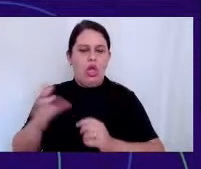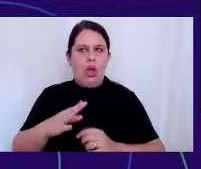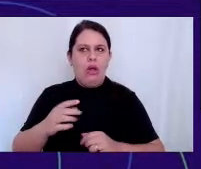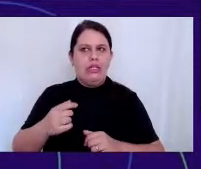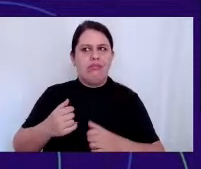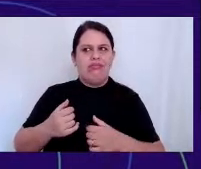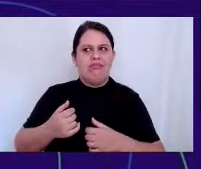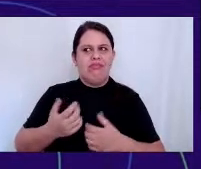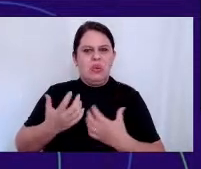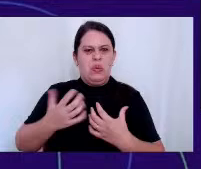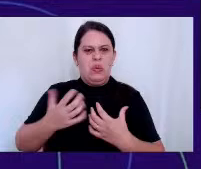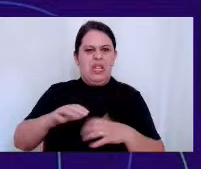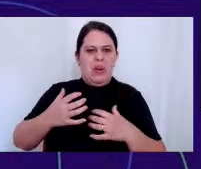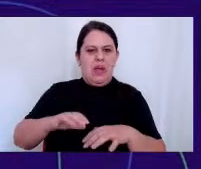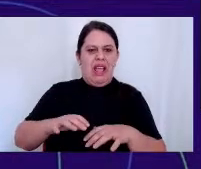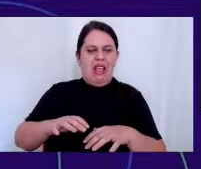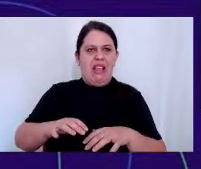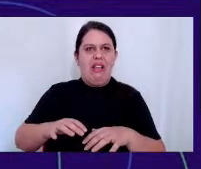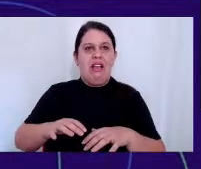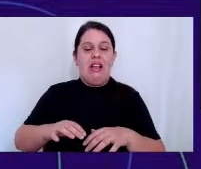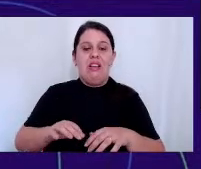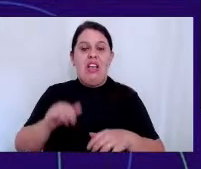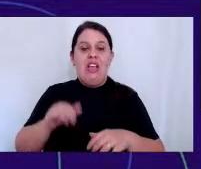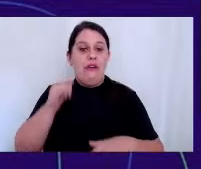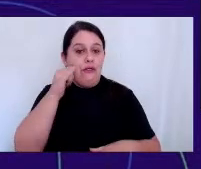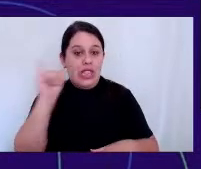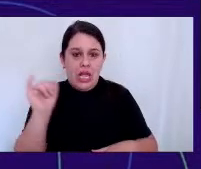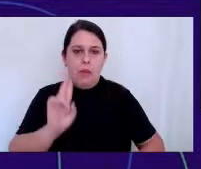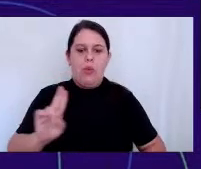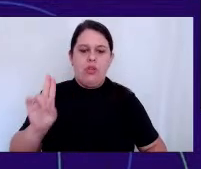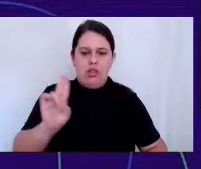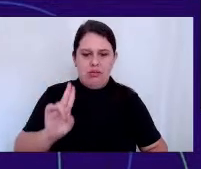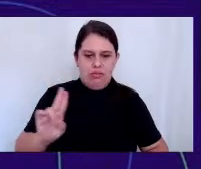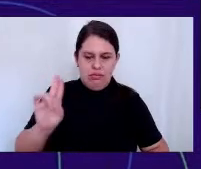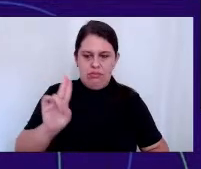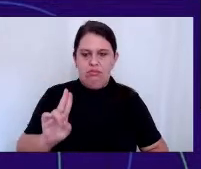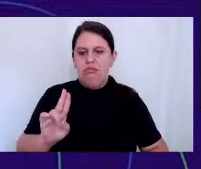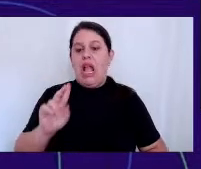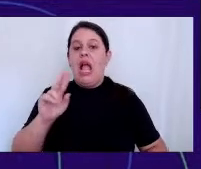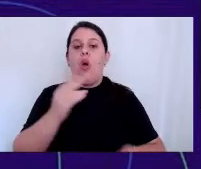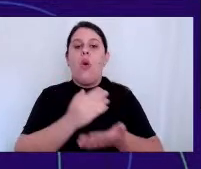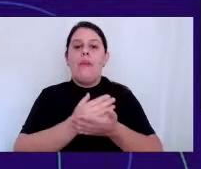it. Then we kind of come to terms with certain.